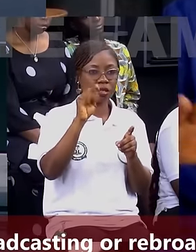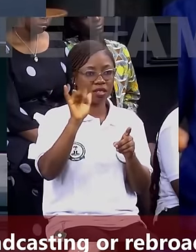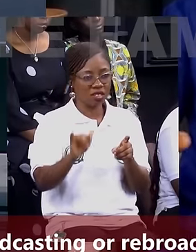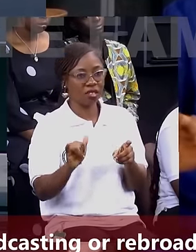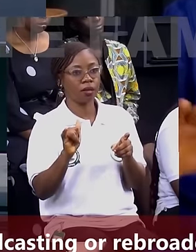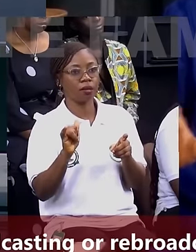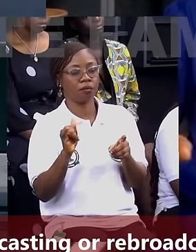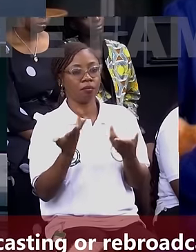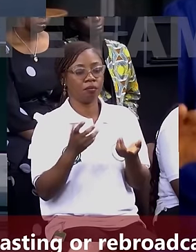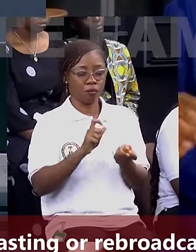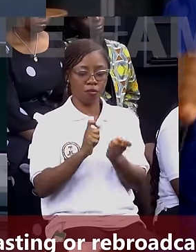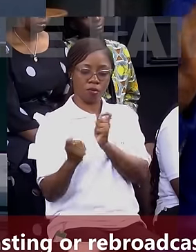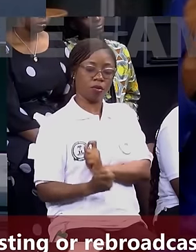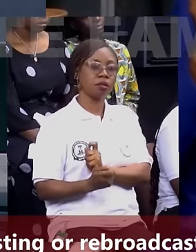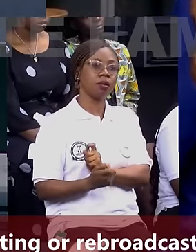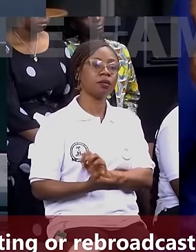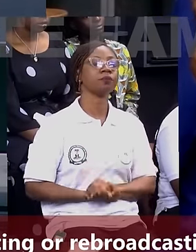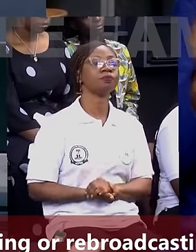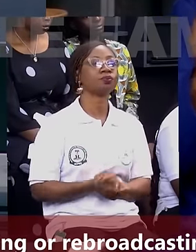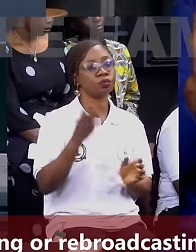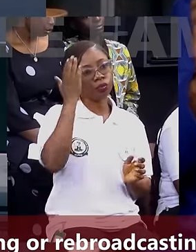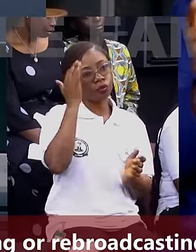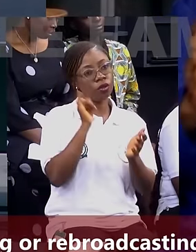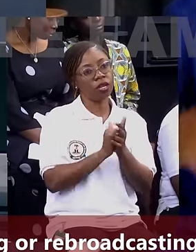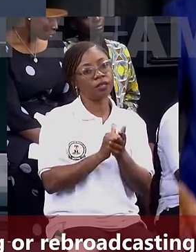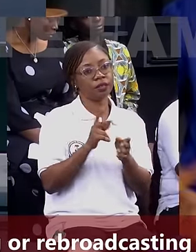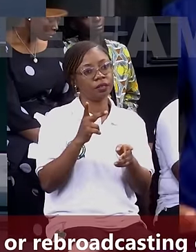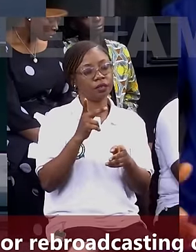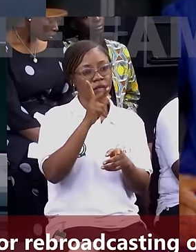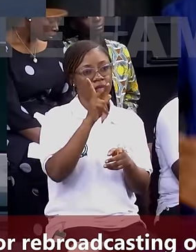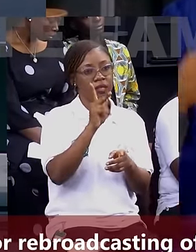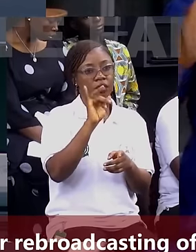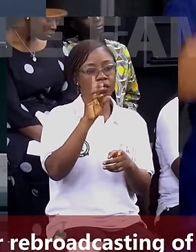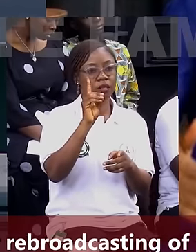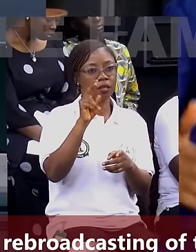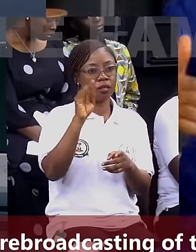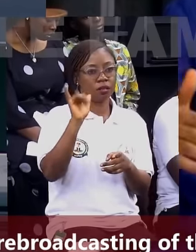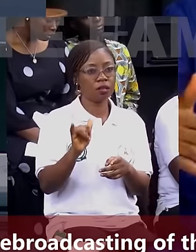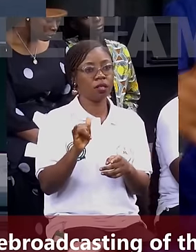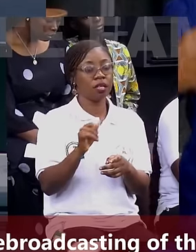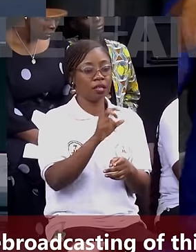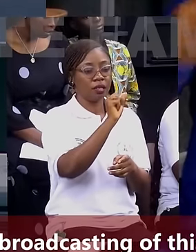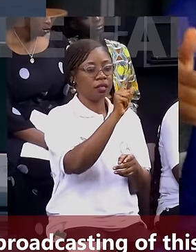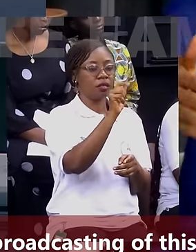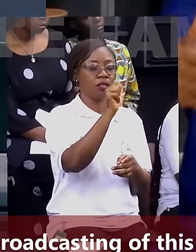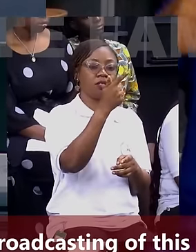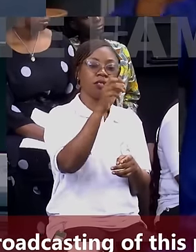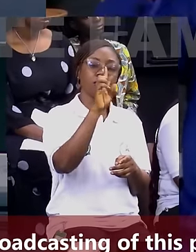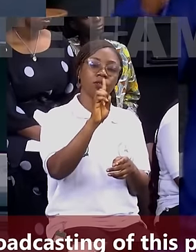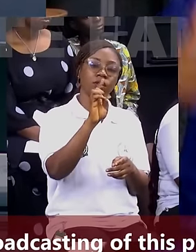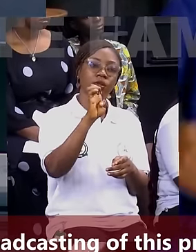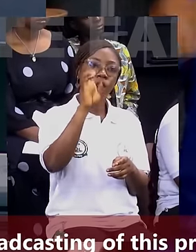early disease. It's just, you just know that the kidney function has dropped. Can maybe it be like, controlled? Yes. Stage 1, yes. Like, for instance,